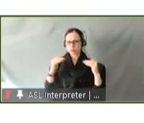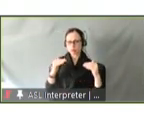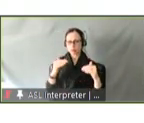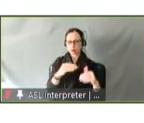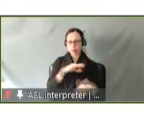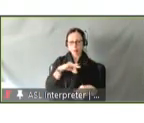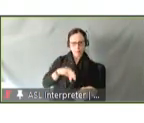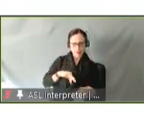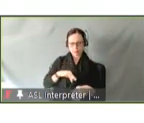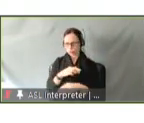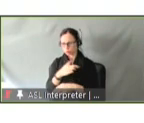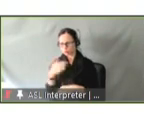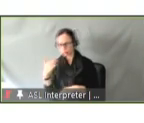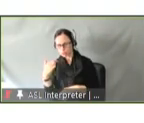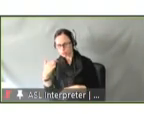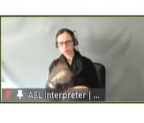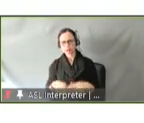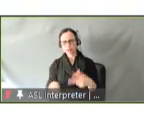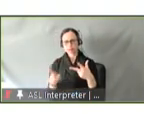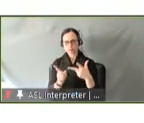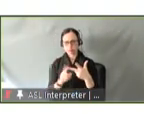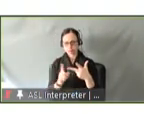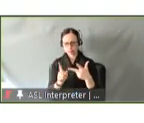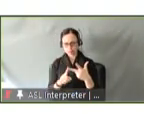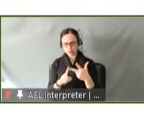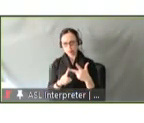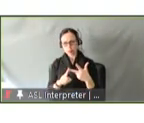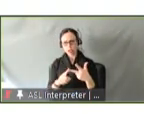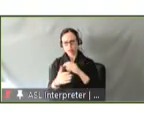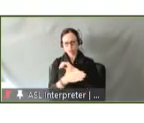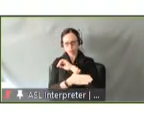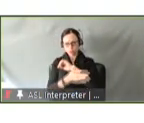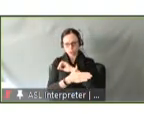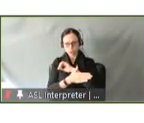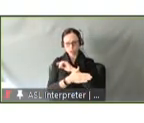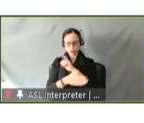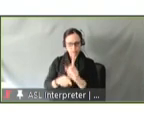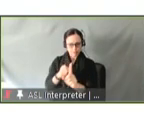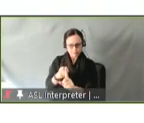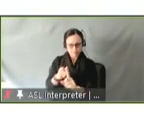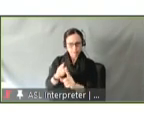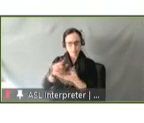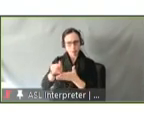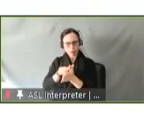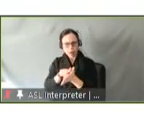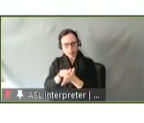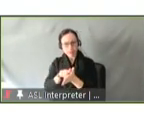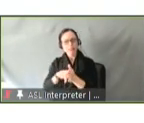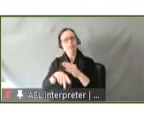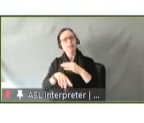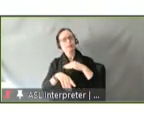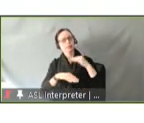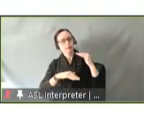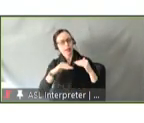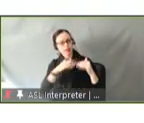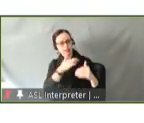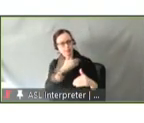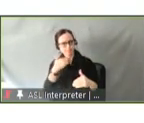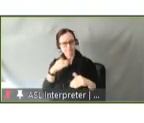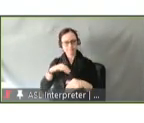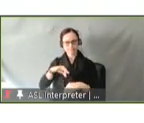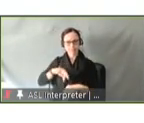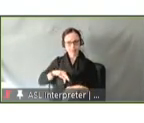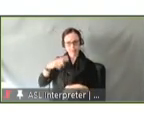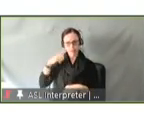the individual level. And then finally, through the lens of country-specific vaccine policies and the balance of benefits and risks at the